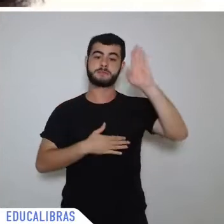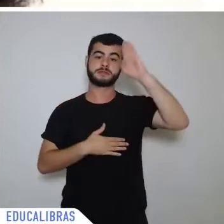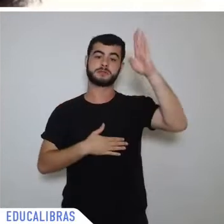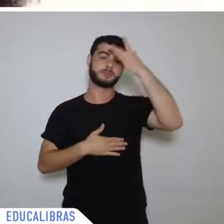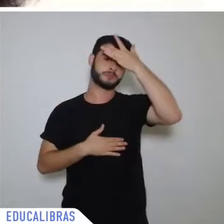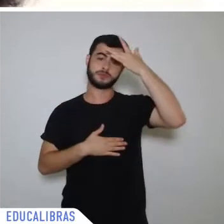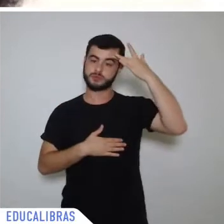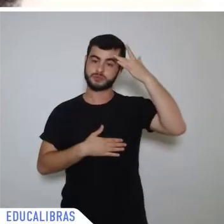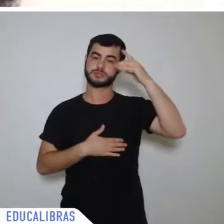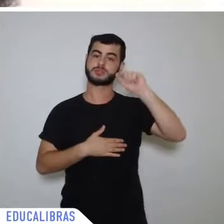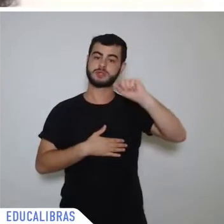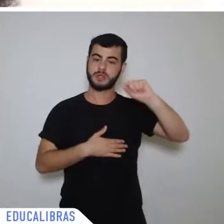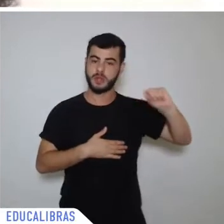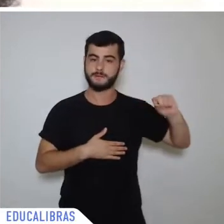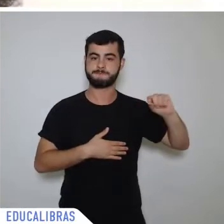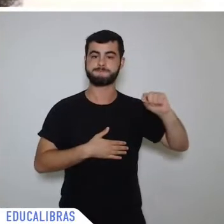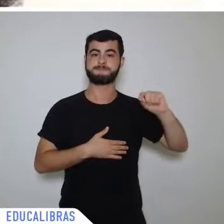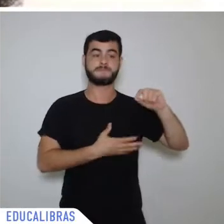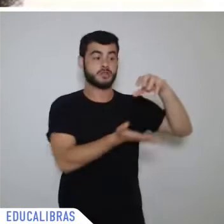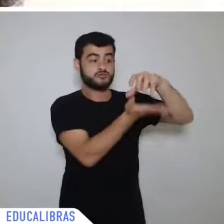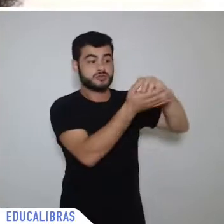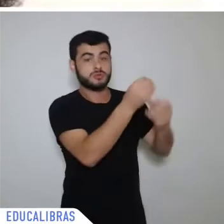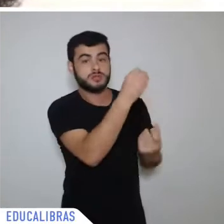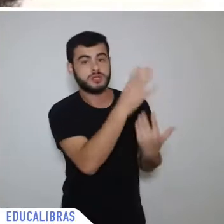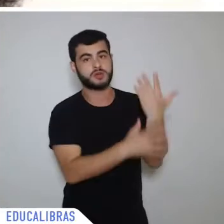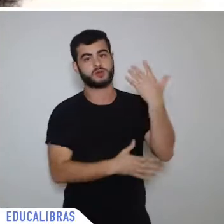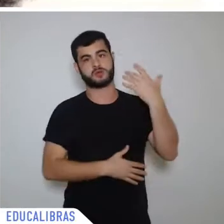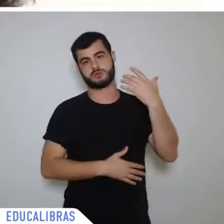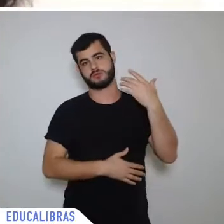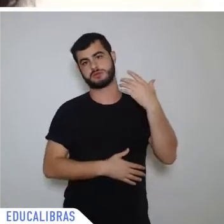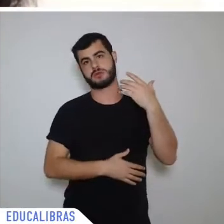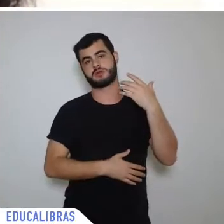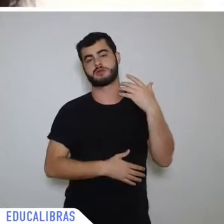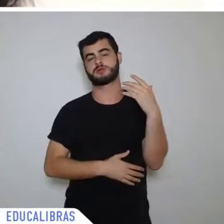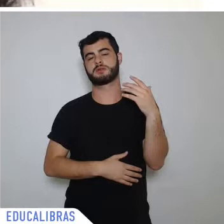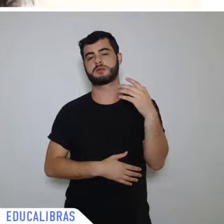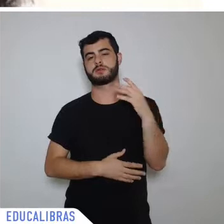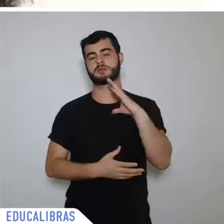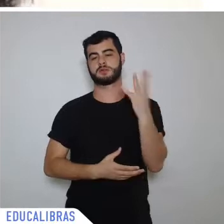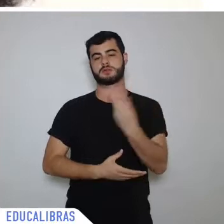do, because especially within the institutions that have generated the